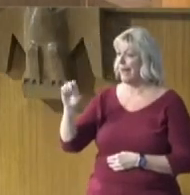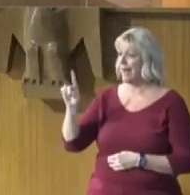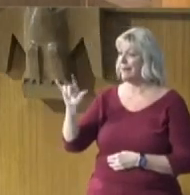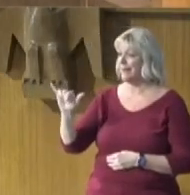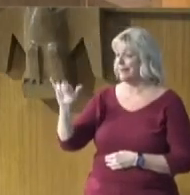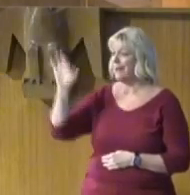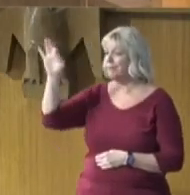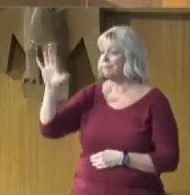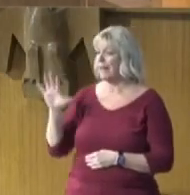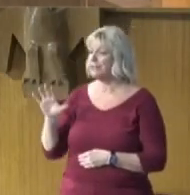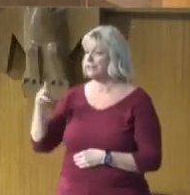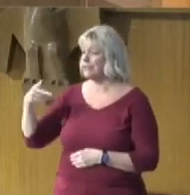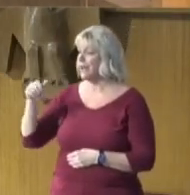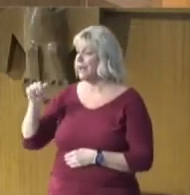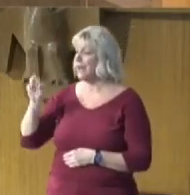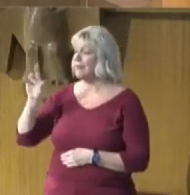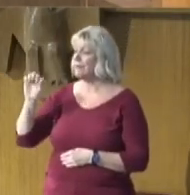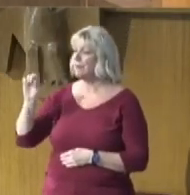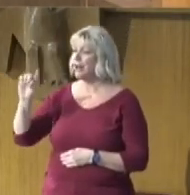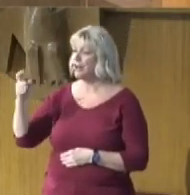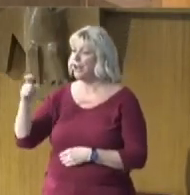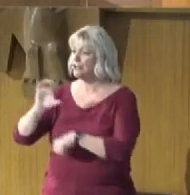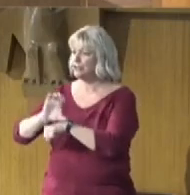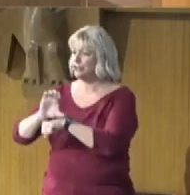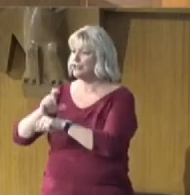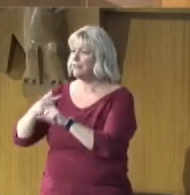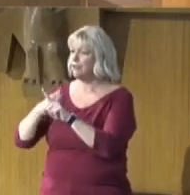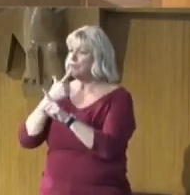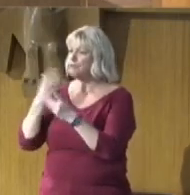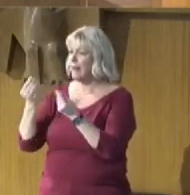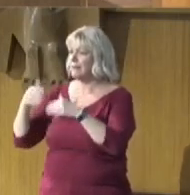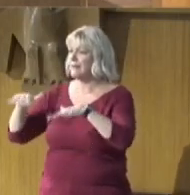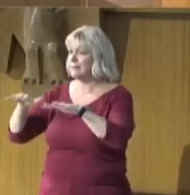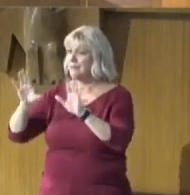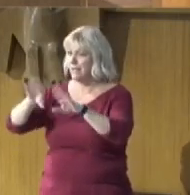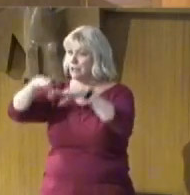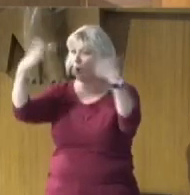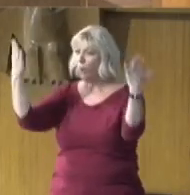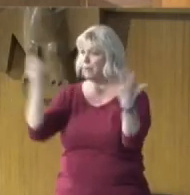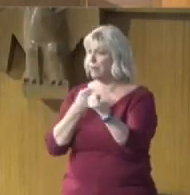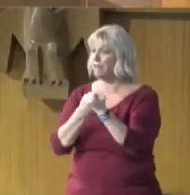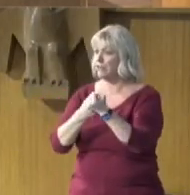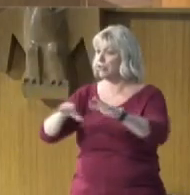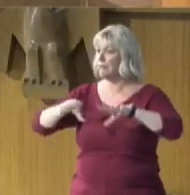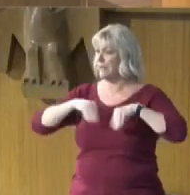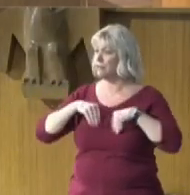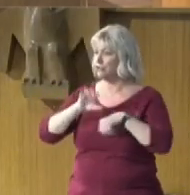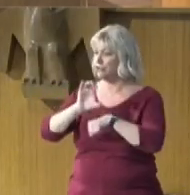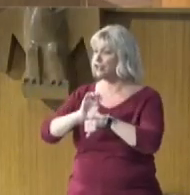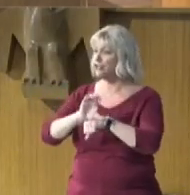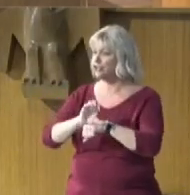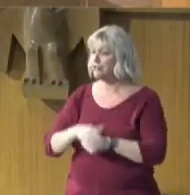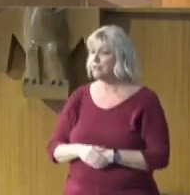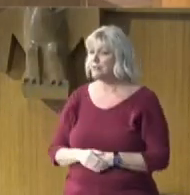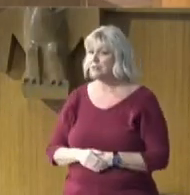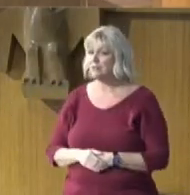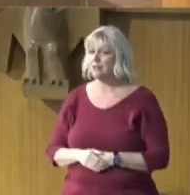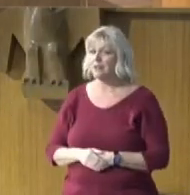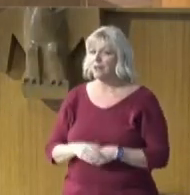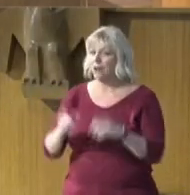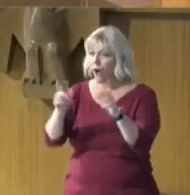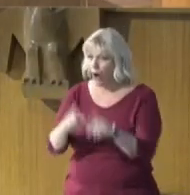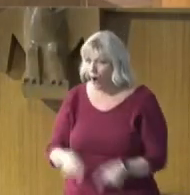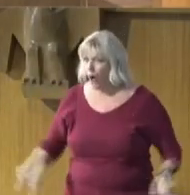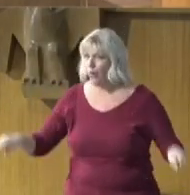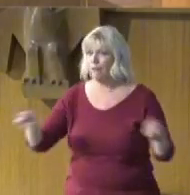in Redlands, California, which is an open and affirming congregation. I want to tell you that all of you are in great